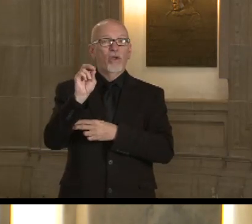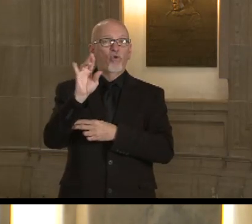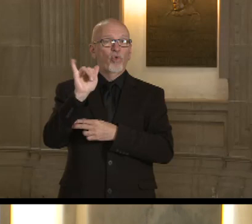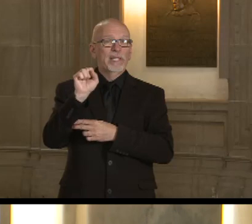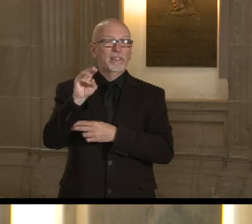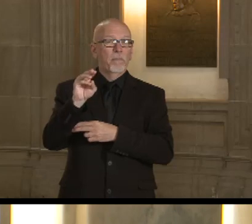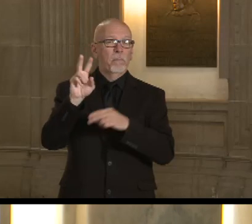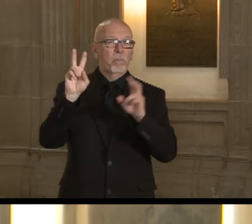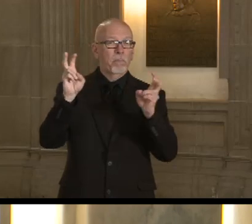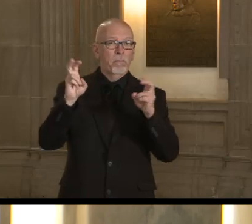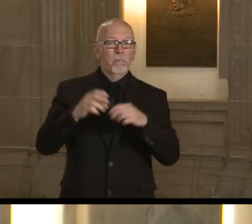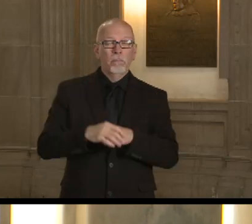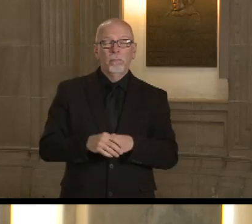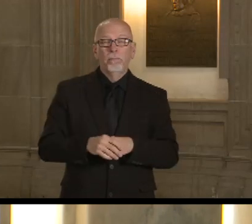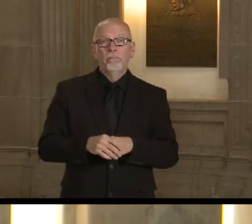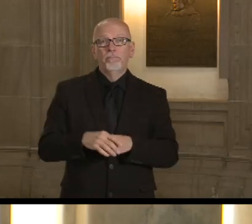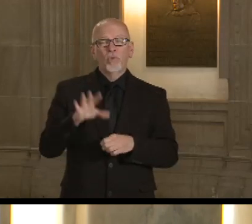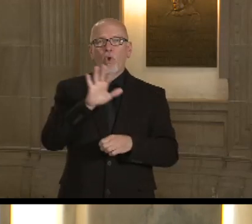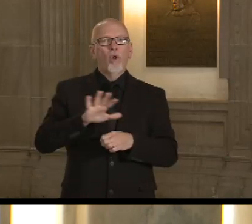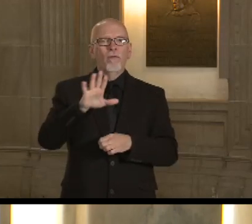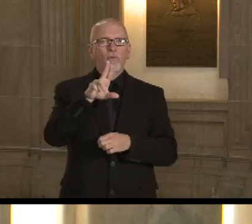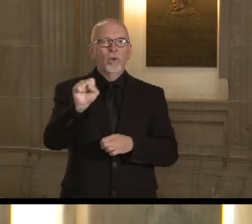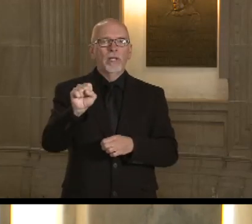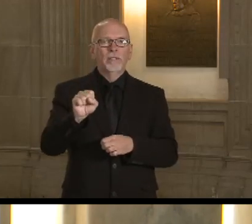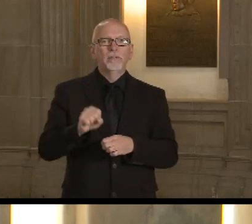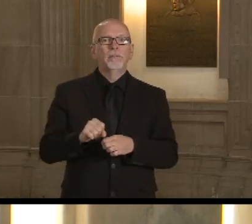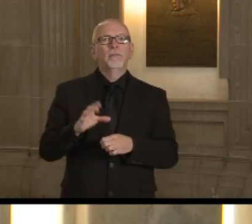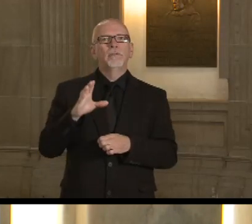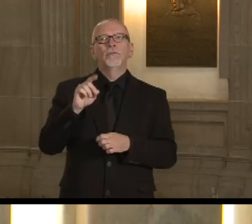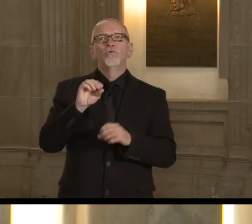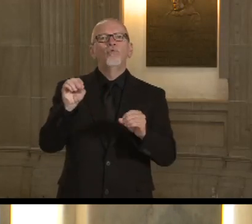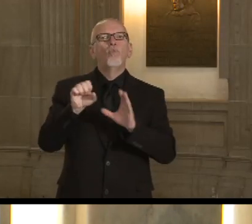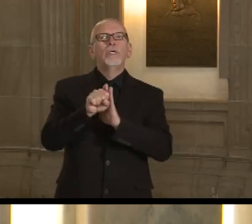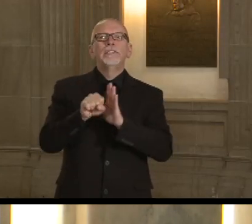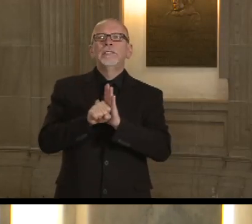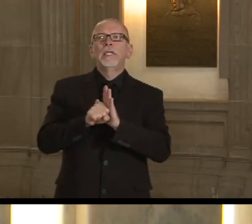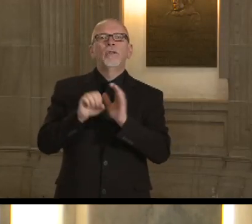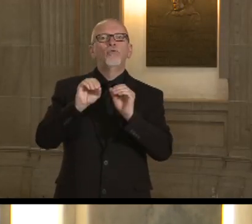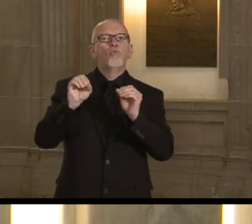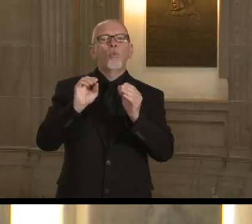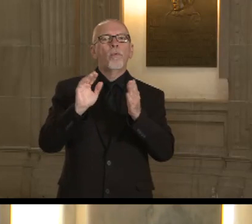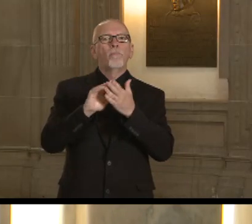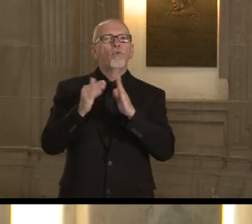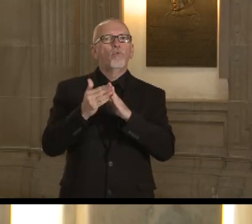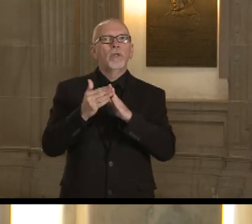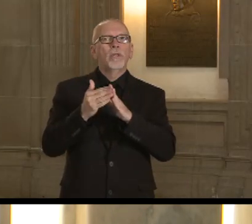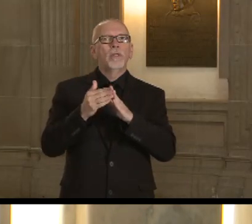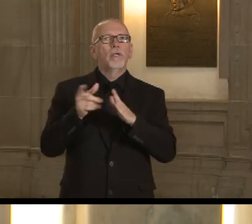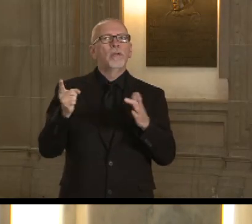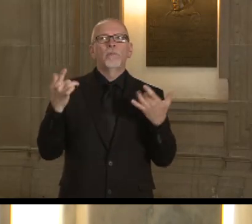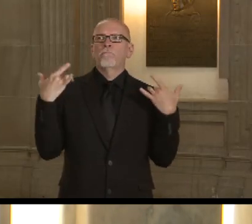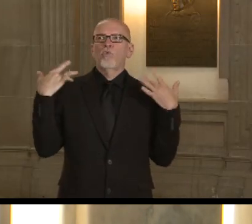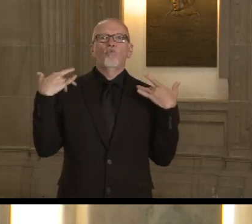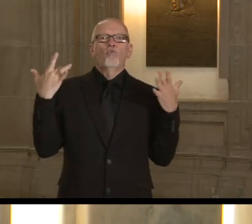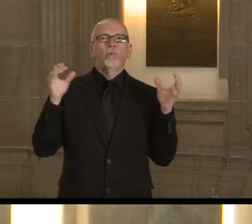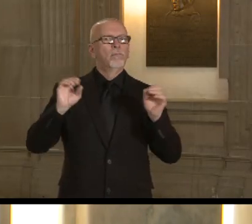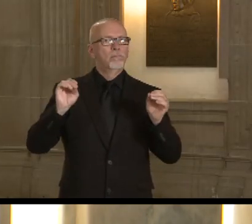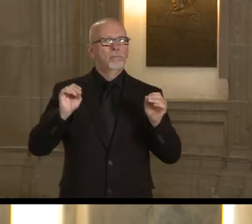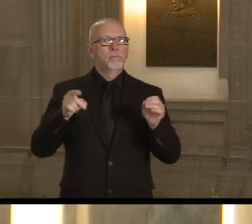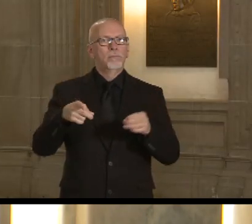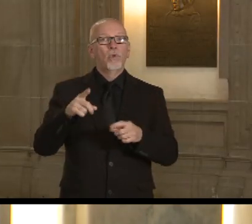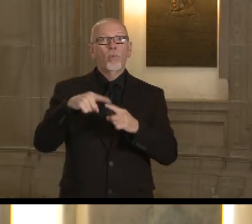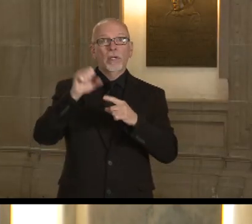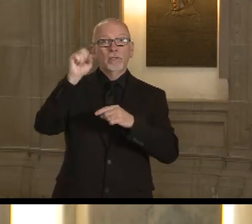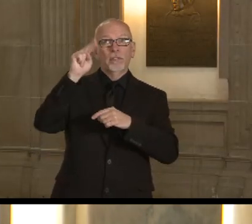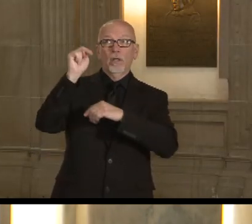the extreme across the country. And no state, no community is immune. When the sun